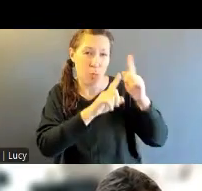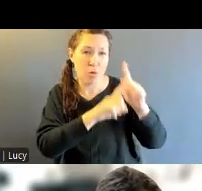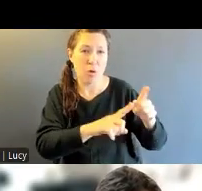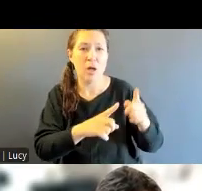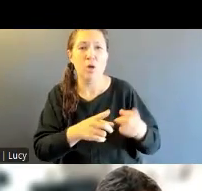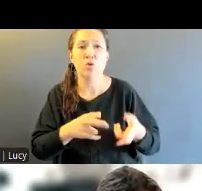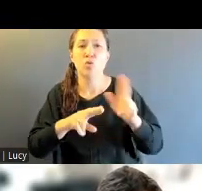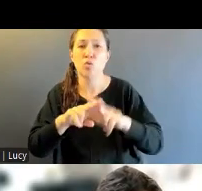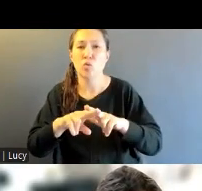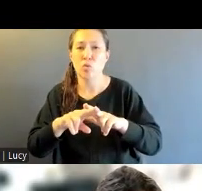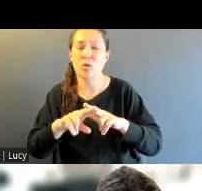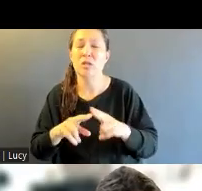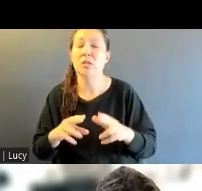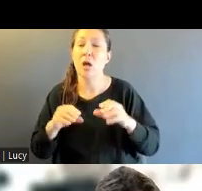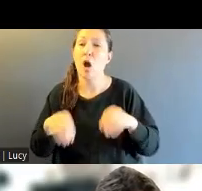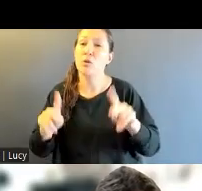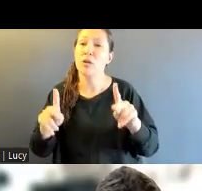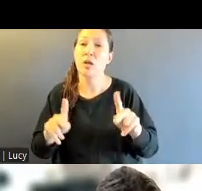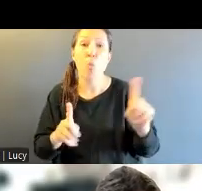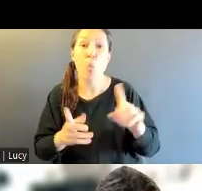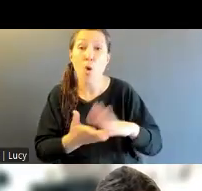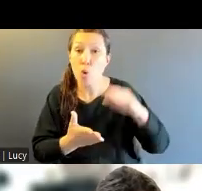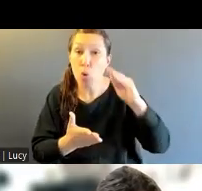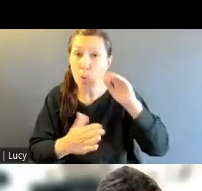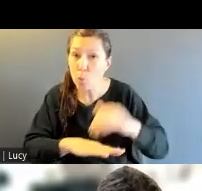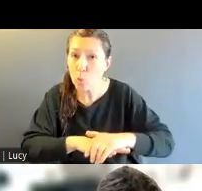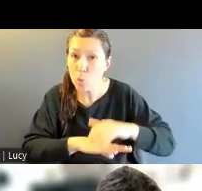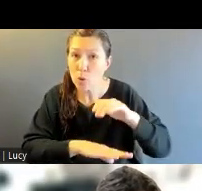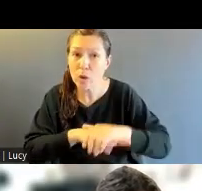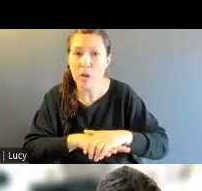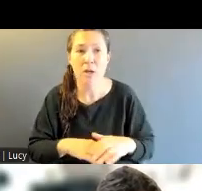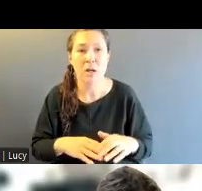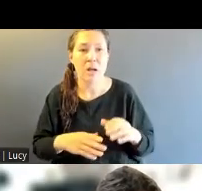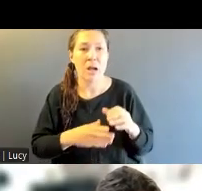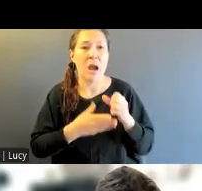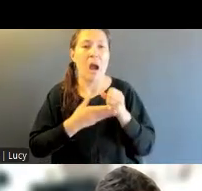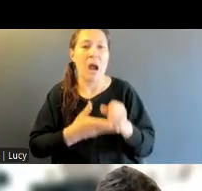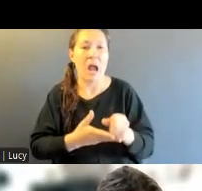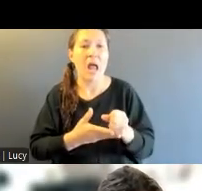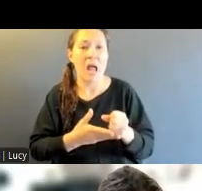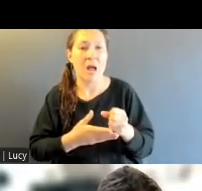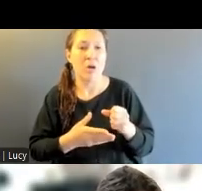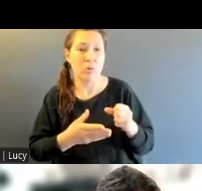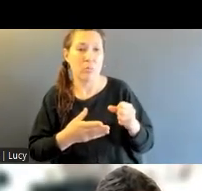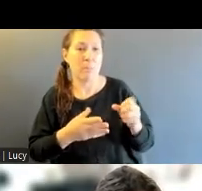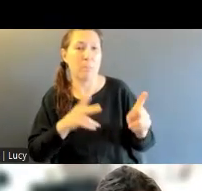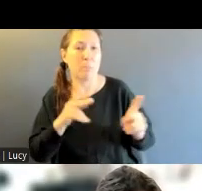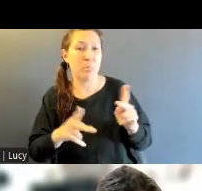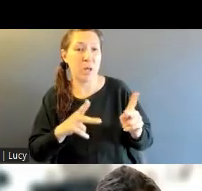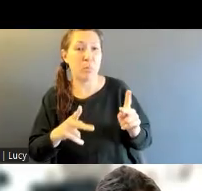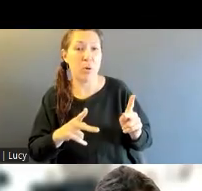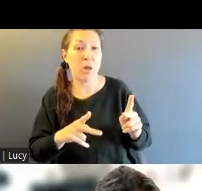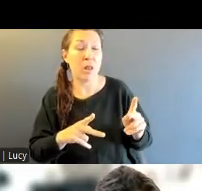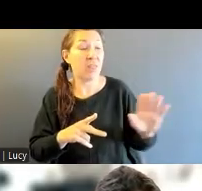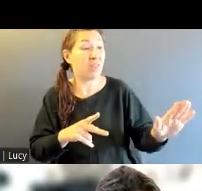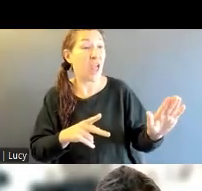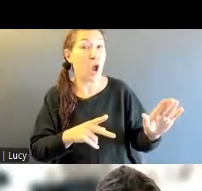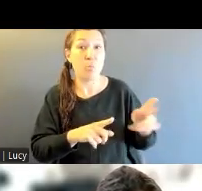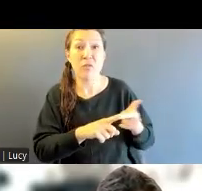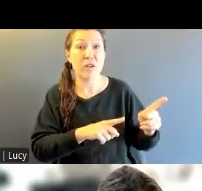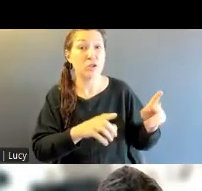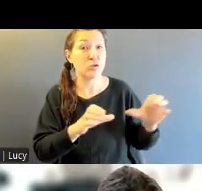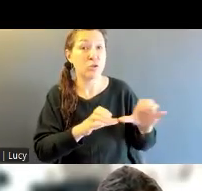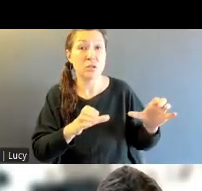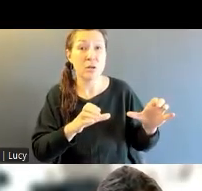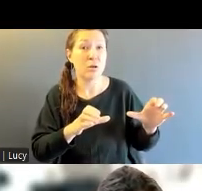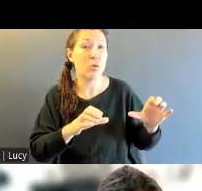English language learning opportunities and facilitating the transfer process of professional credential. And the third one is continue to